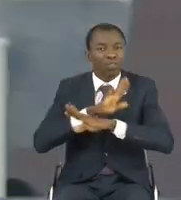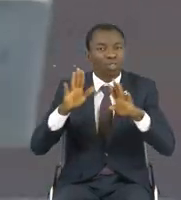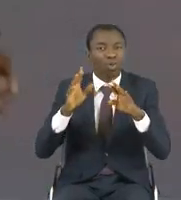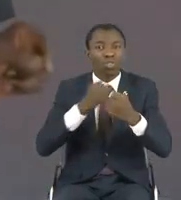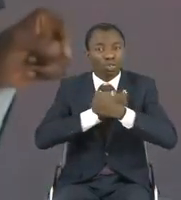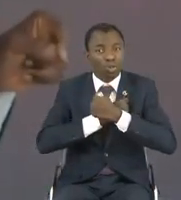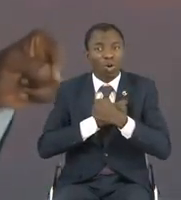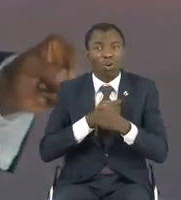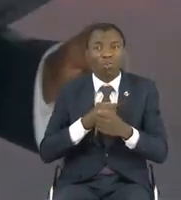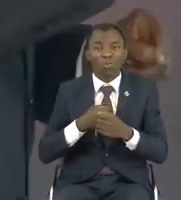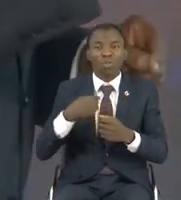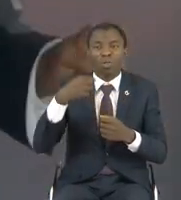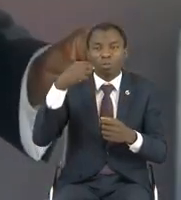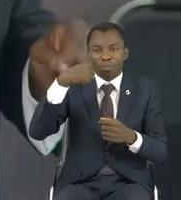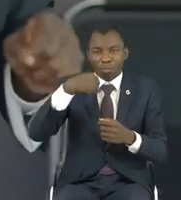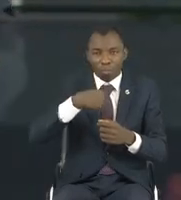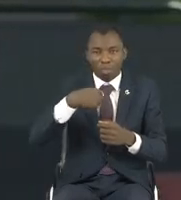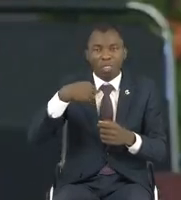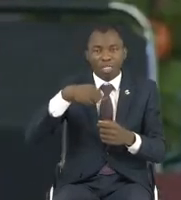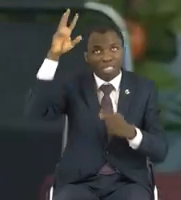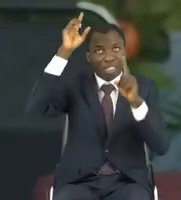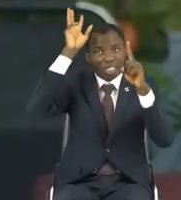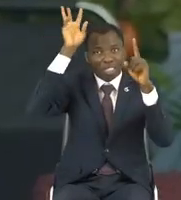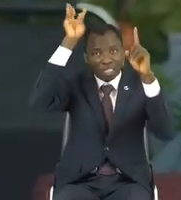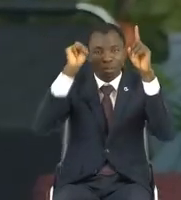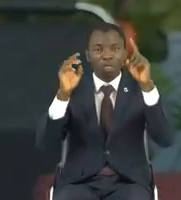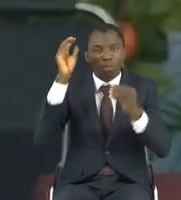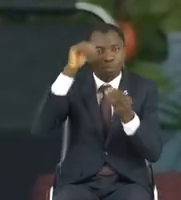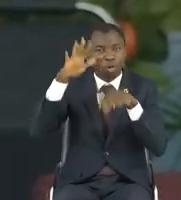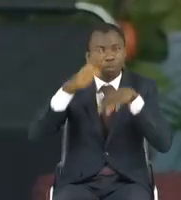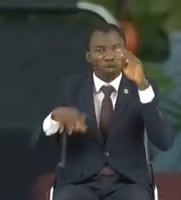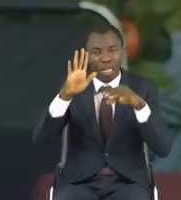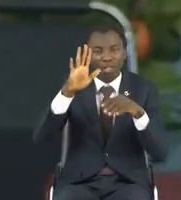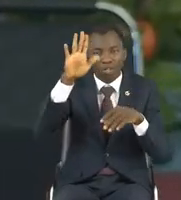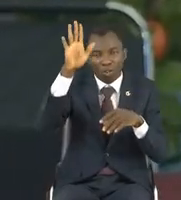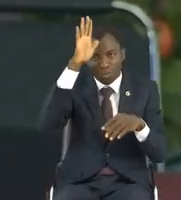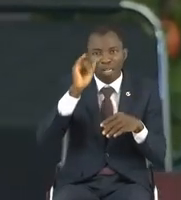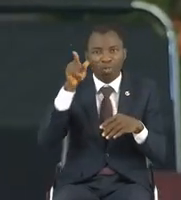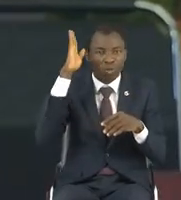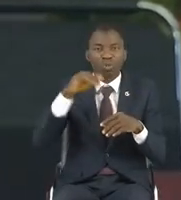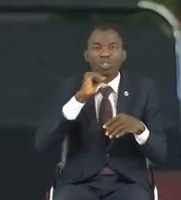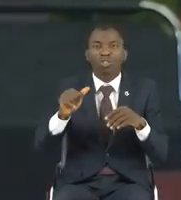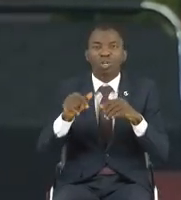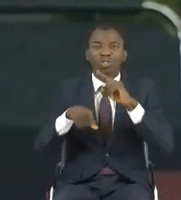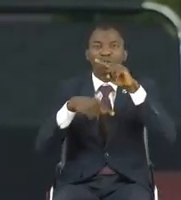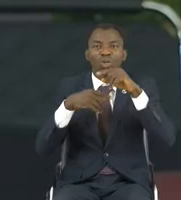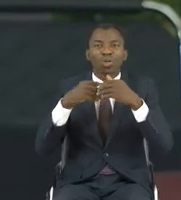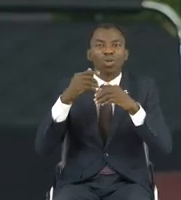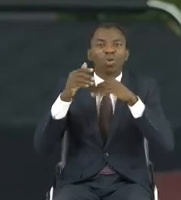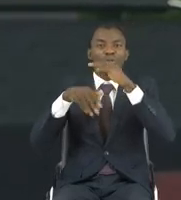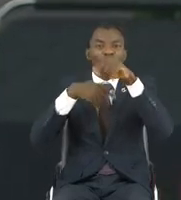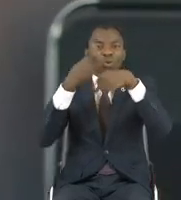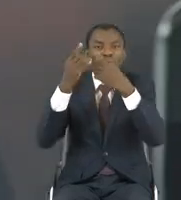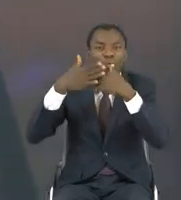him more than your father, you'll never go beyond where your father has got you. If you